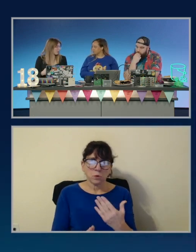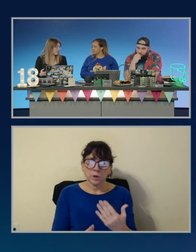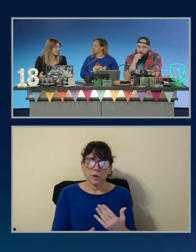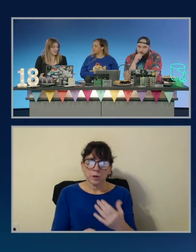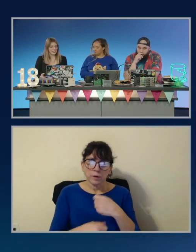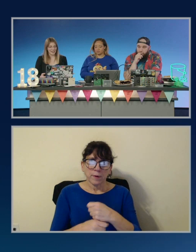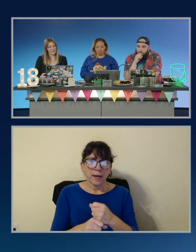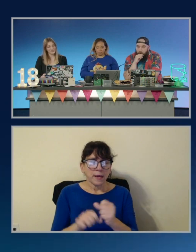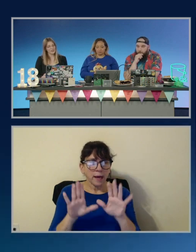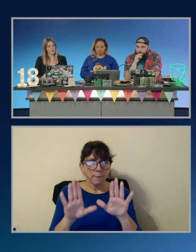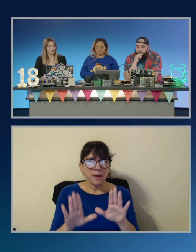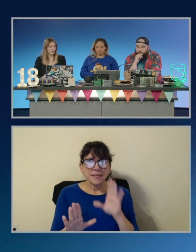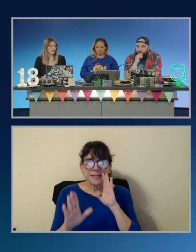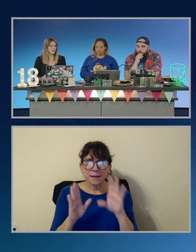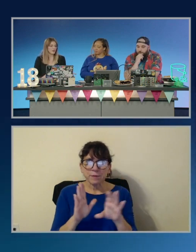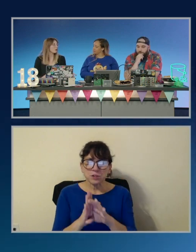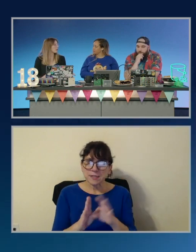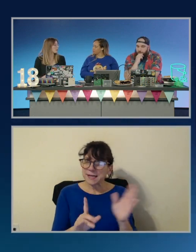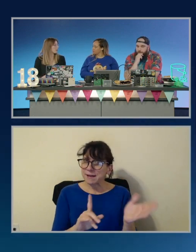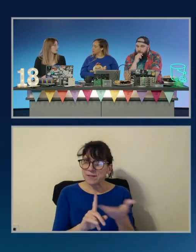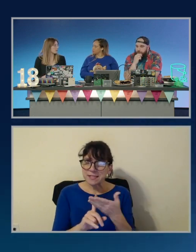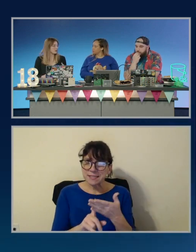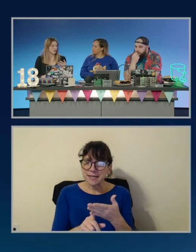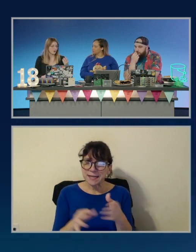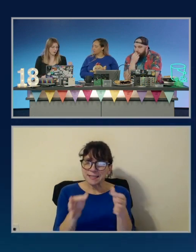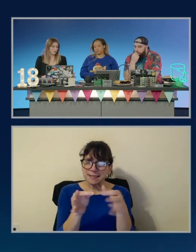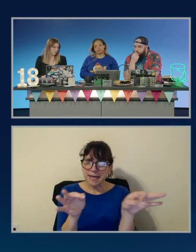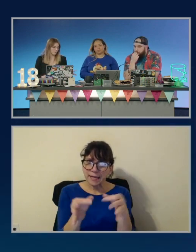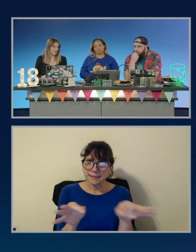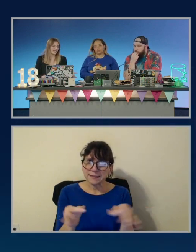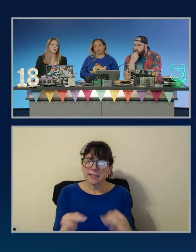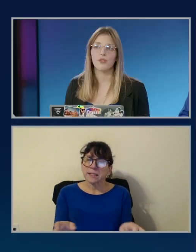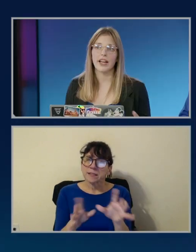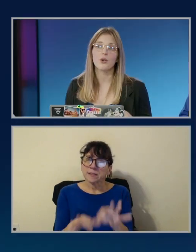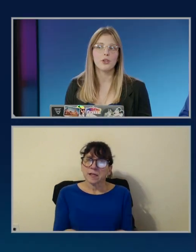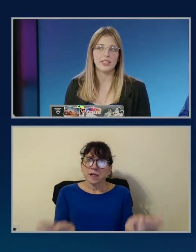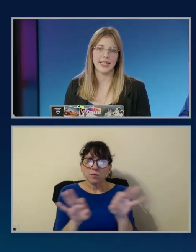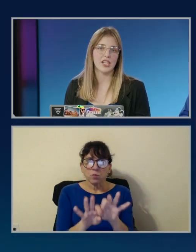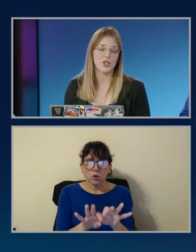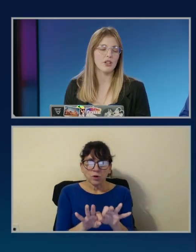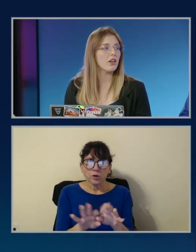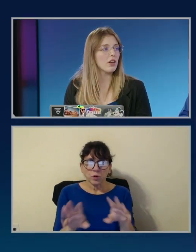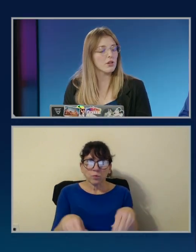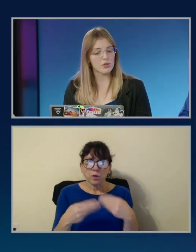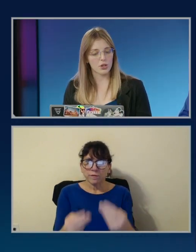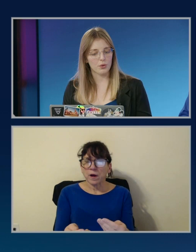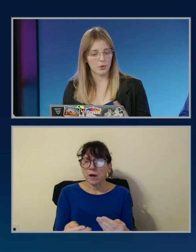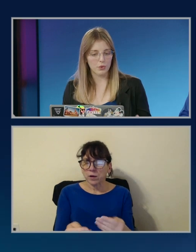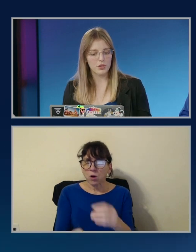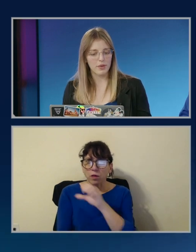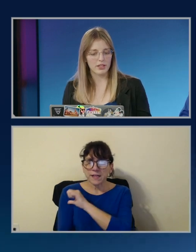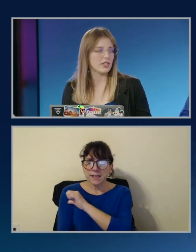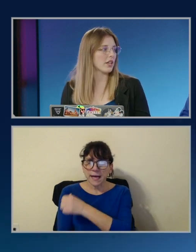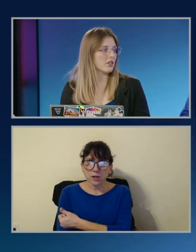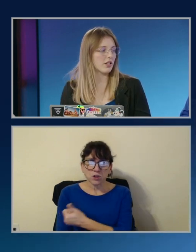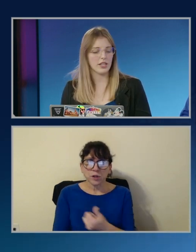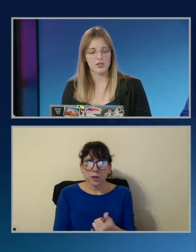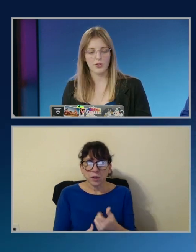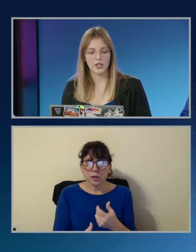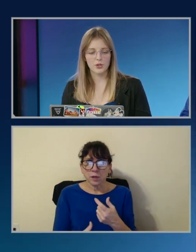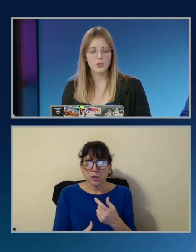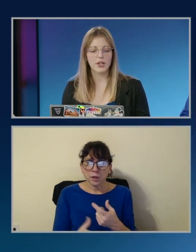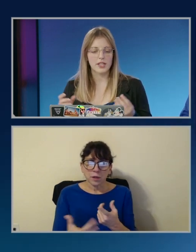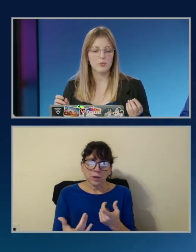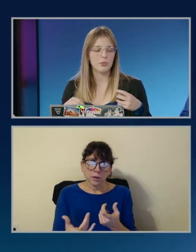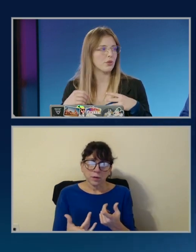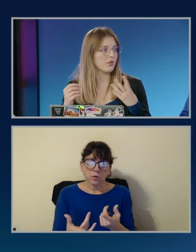images, convincing text. Yeah. So it becomes a lot more important to basically provide authentication. Okay. So what watermark detection is